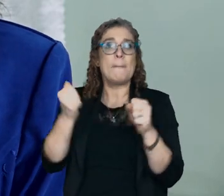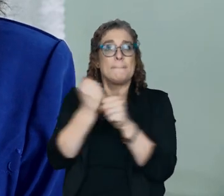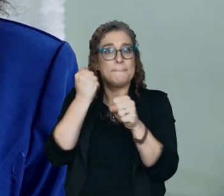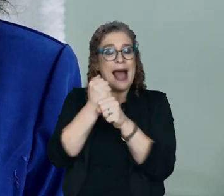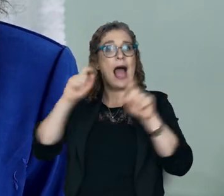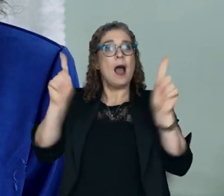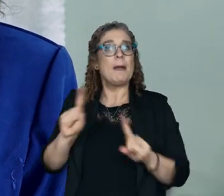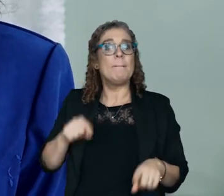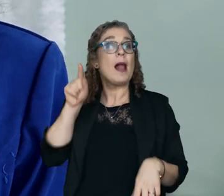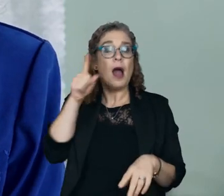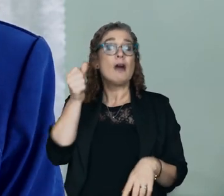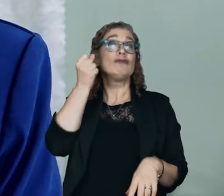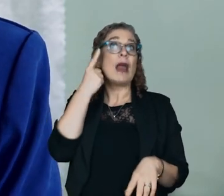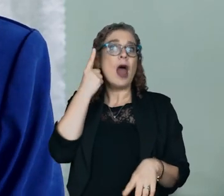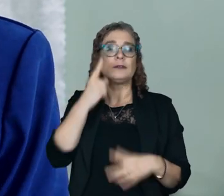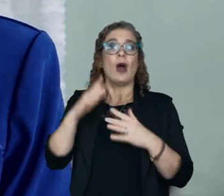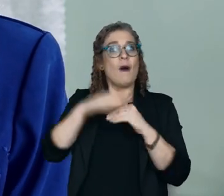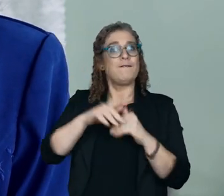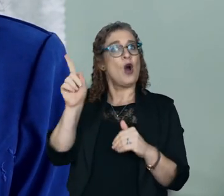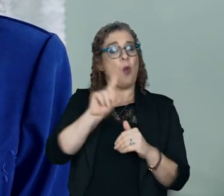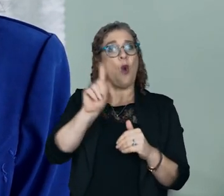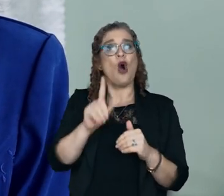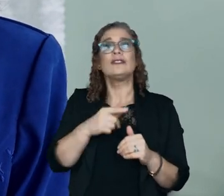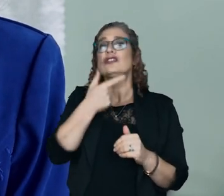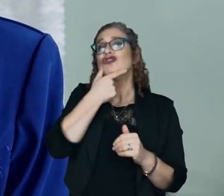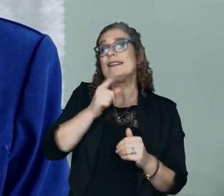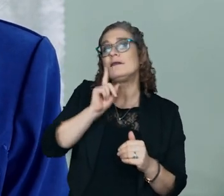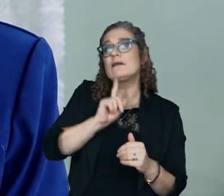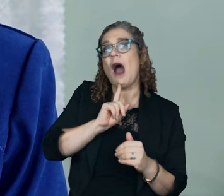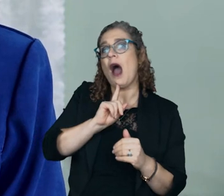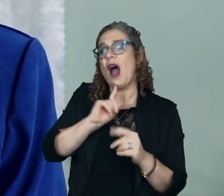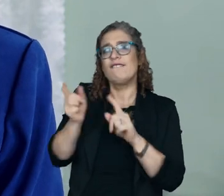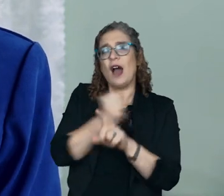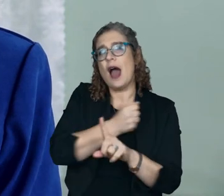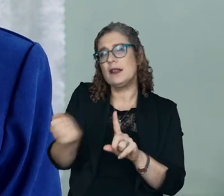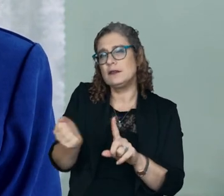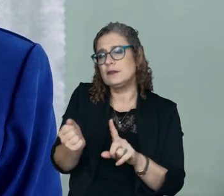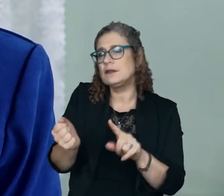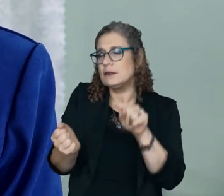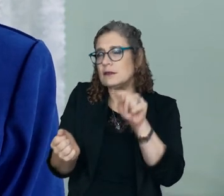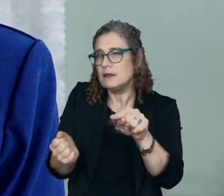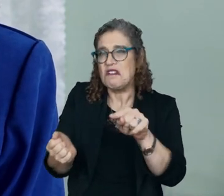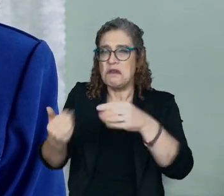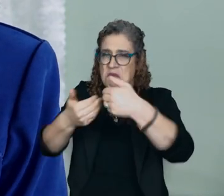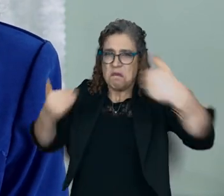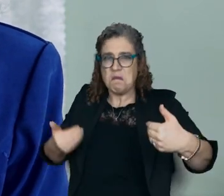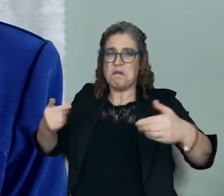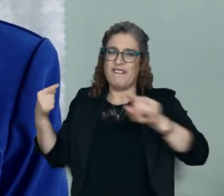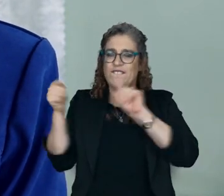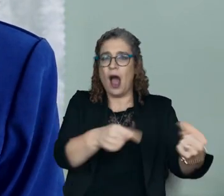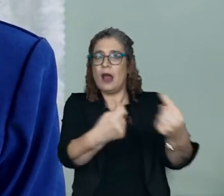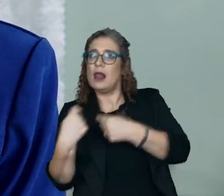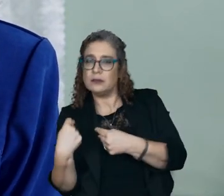awareness of gender-based violence. And this is working very well